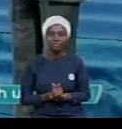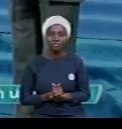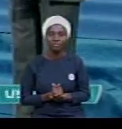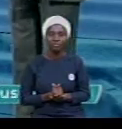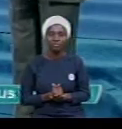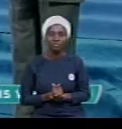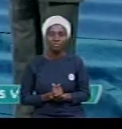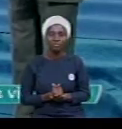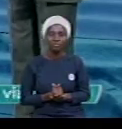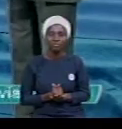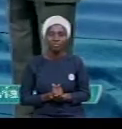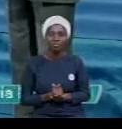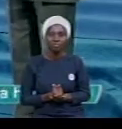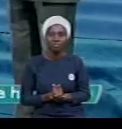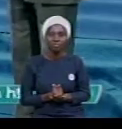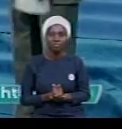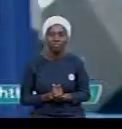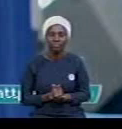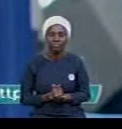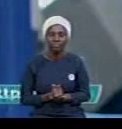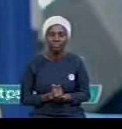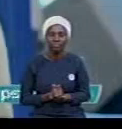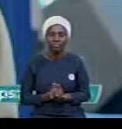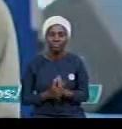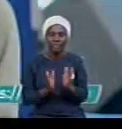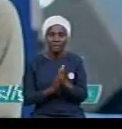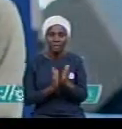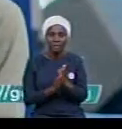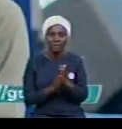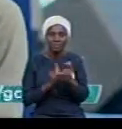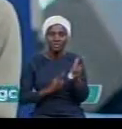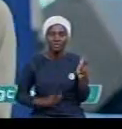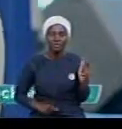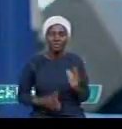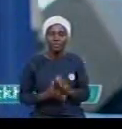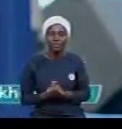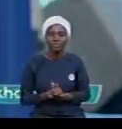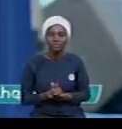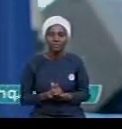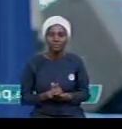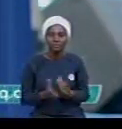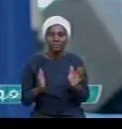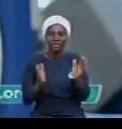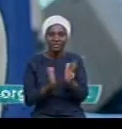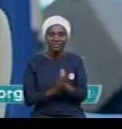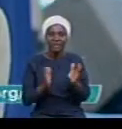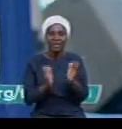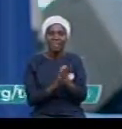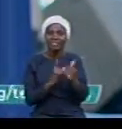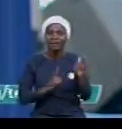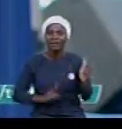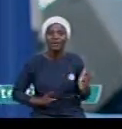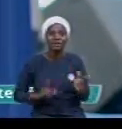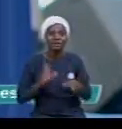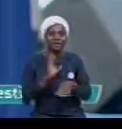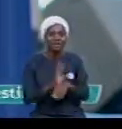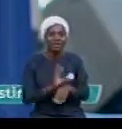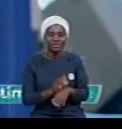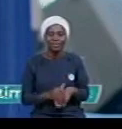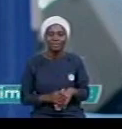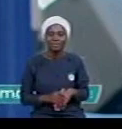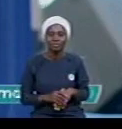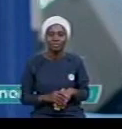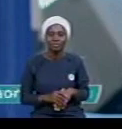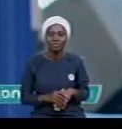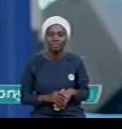has a testimony to share. Praise the Lord. Praise the Lord, church. Actually,